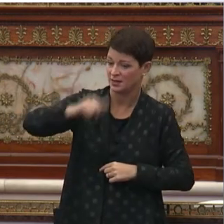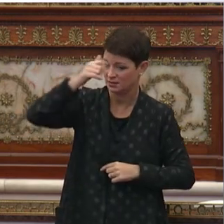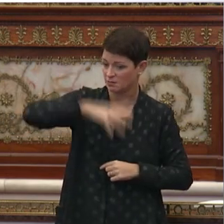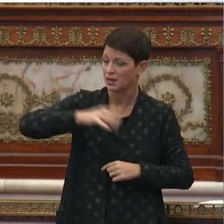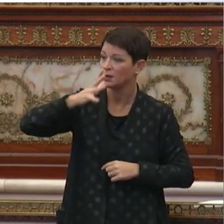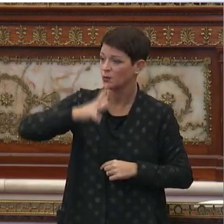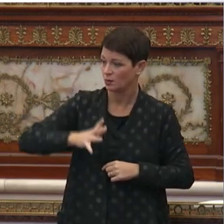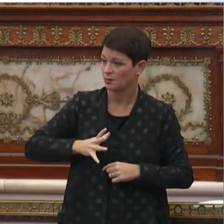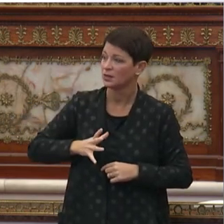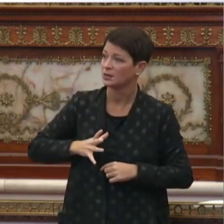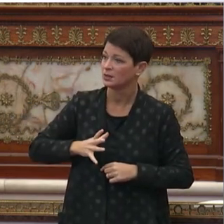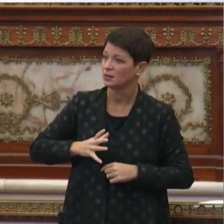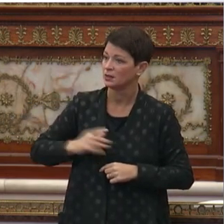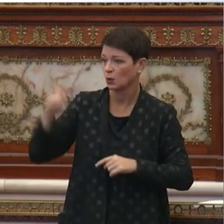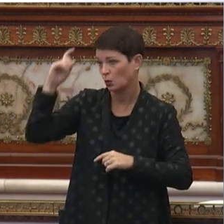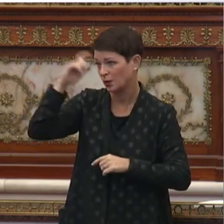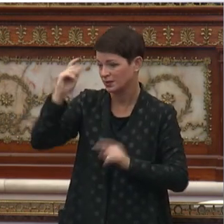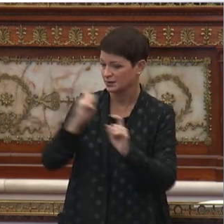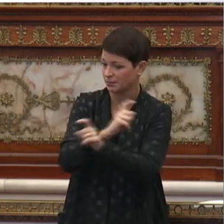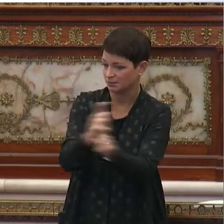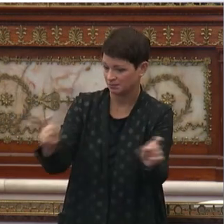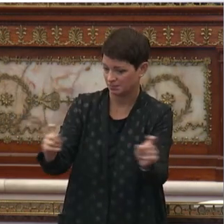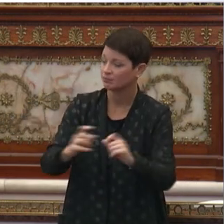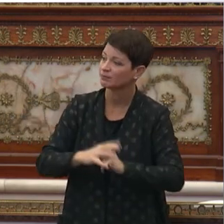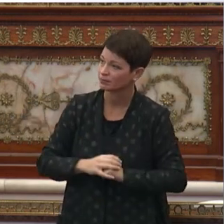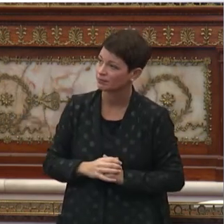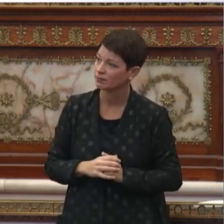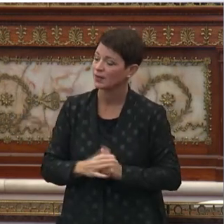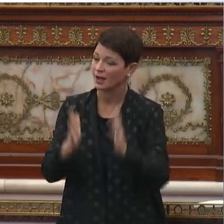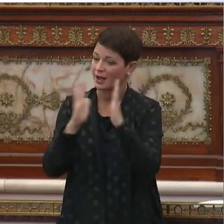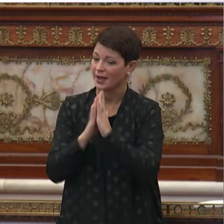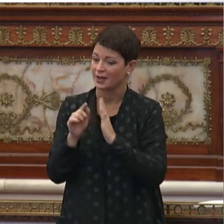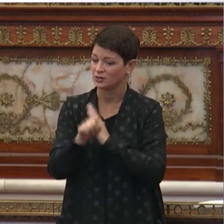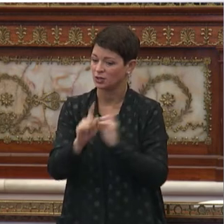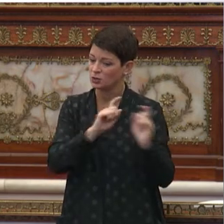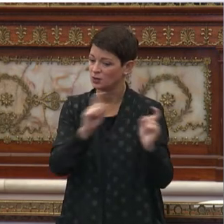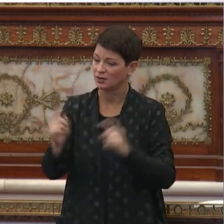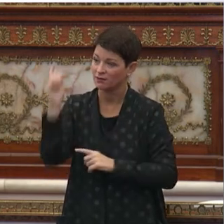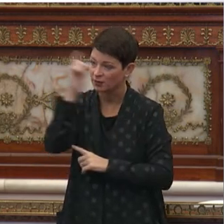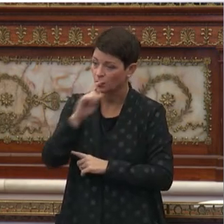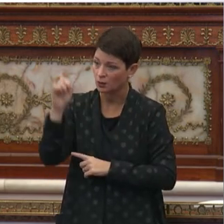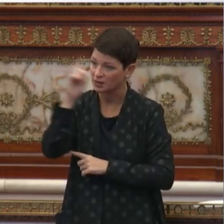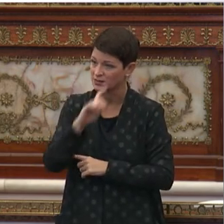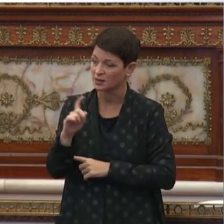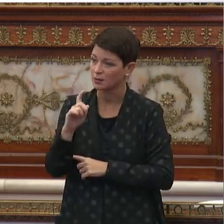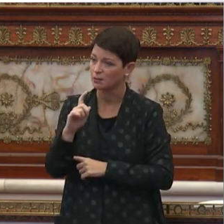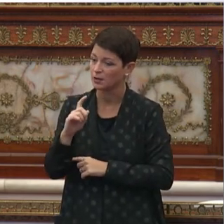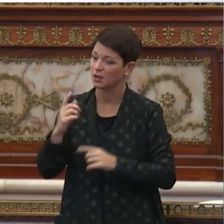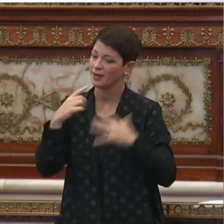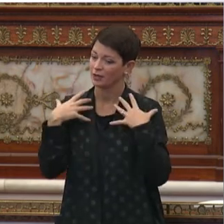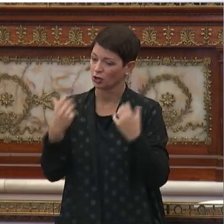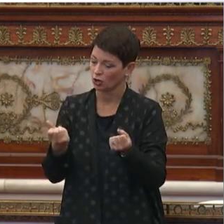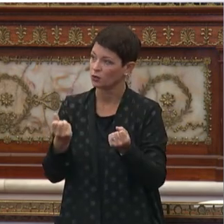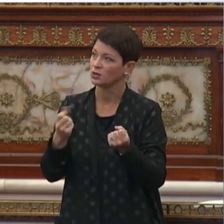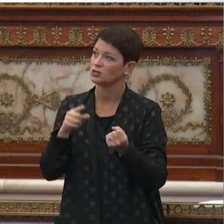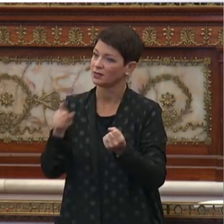women great wisdom. I ask that you give them the wisdom of Solomon, the courage of